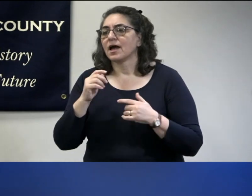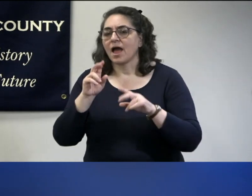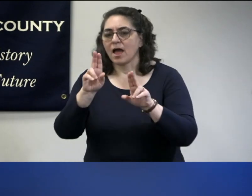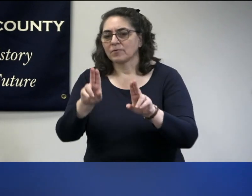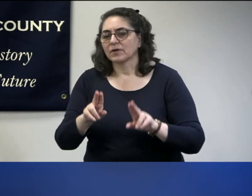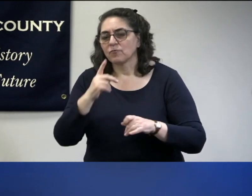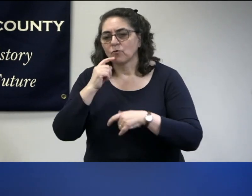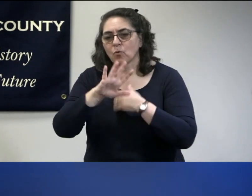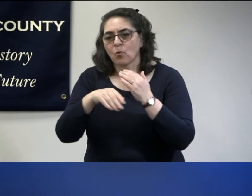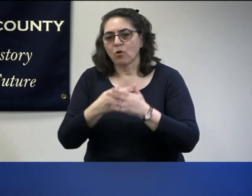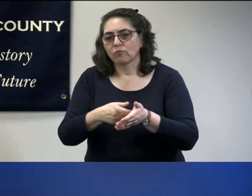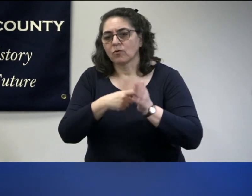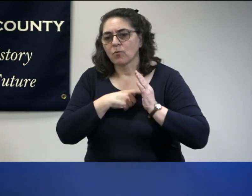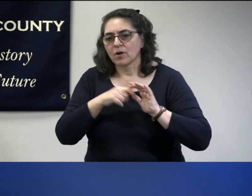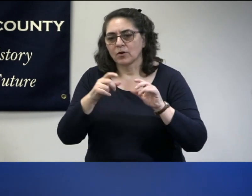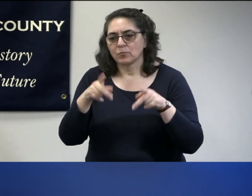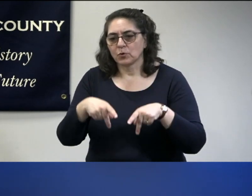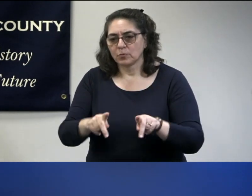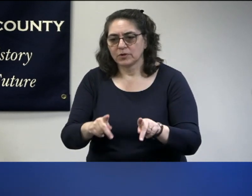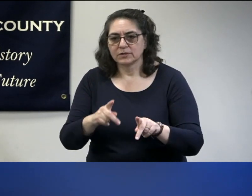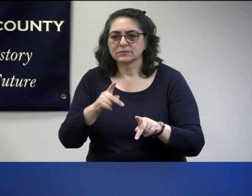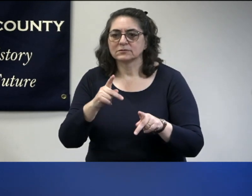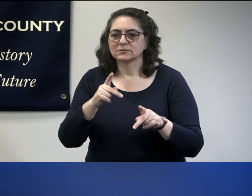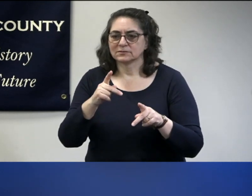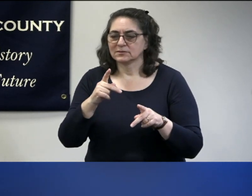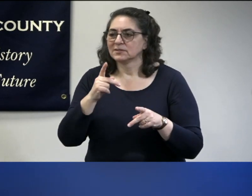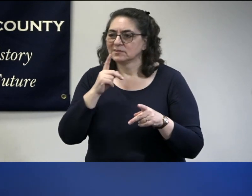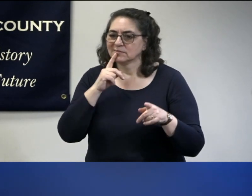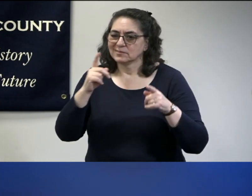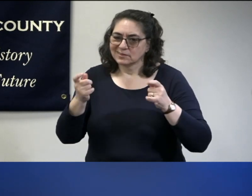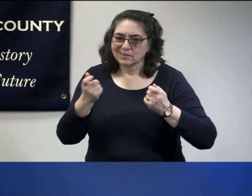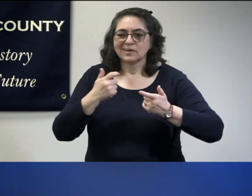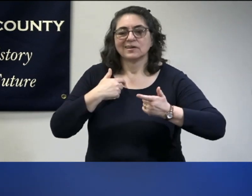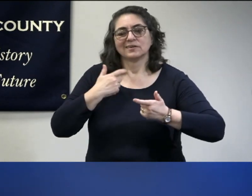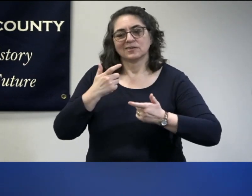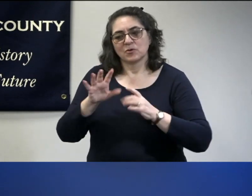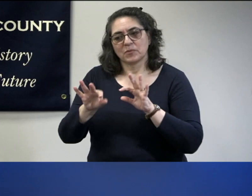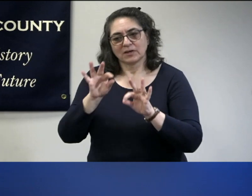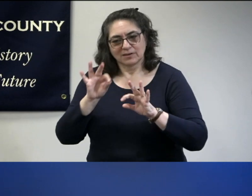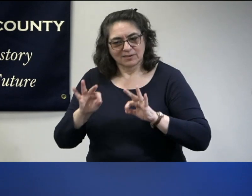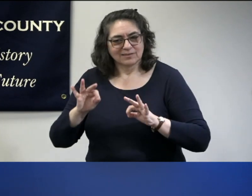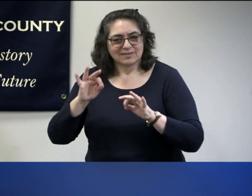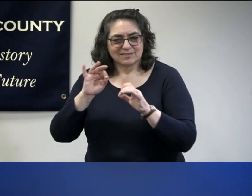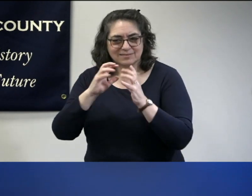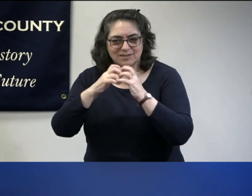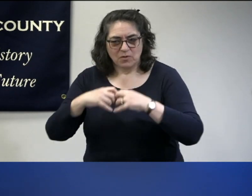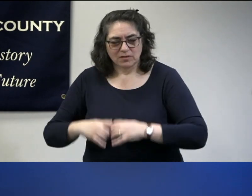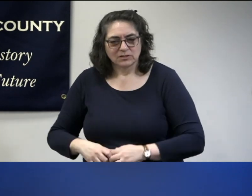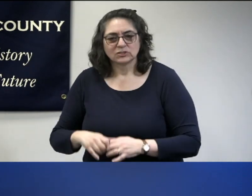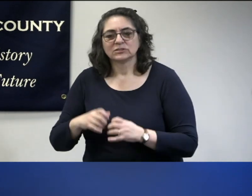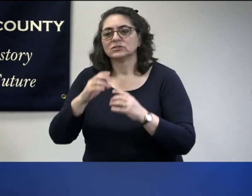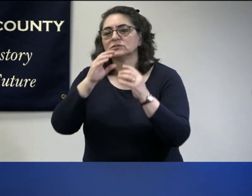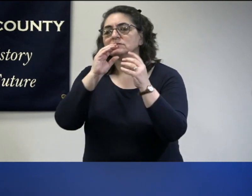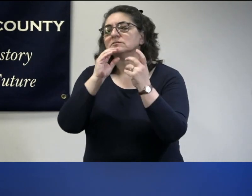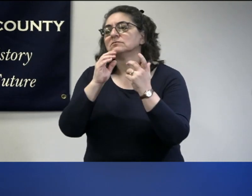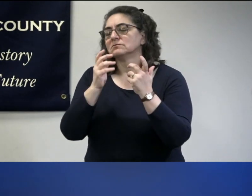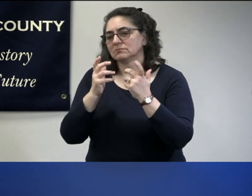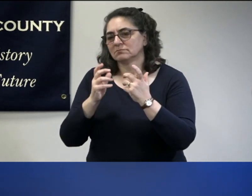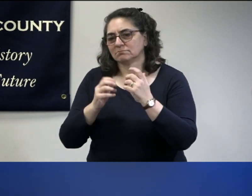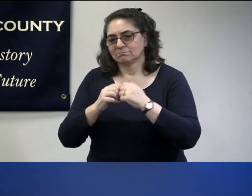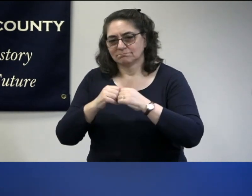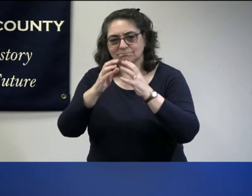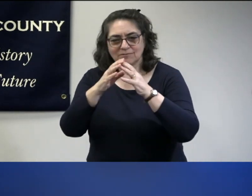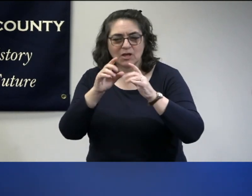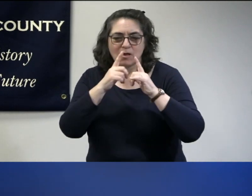of temporary facilities and controls, selective demolition and masonry and roof restoration according to the